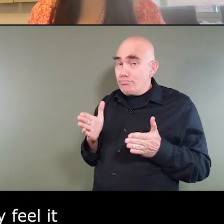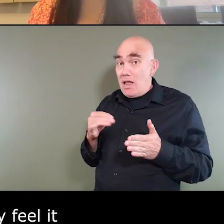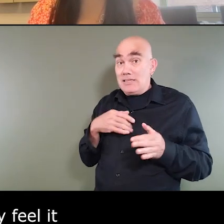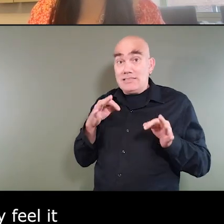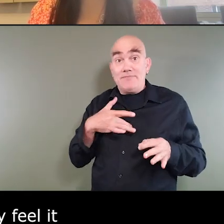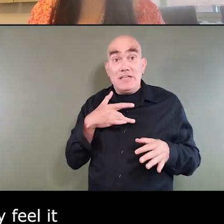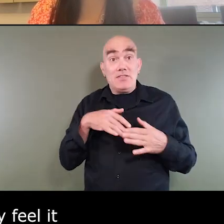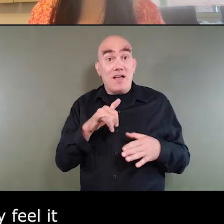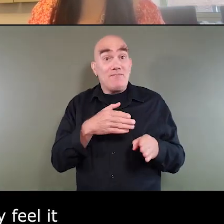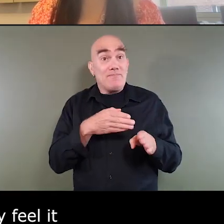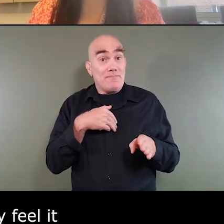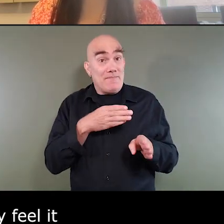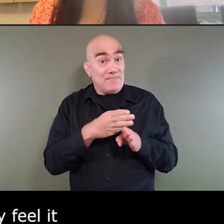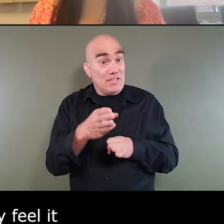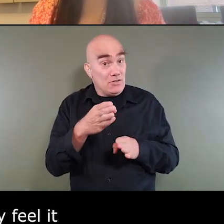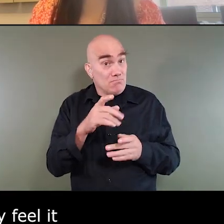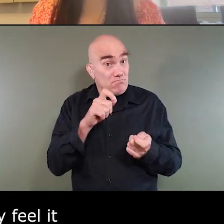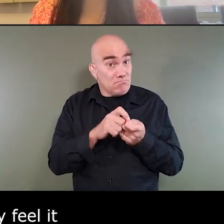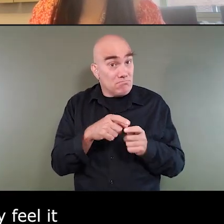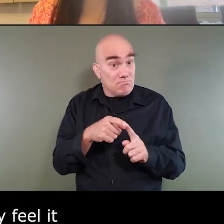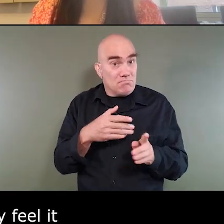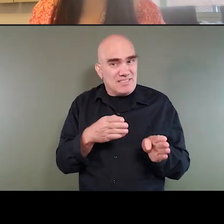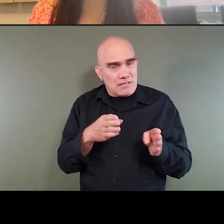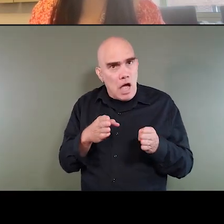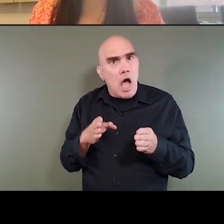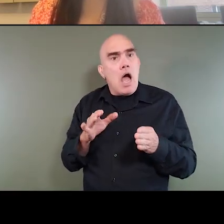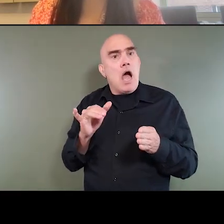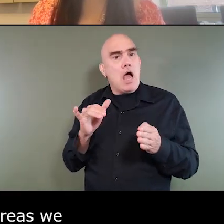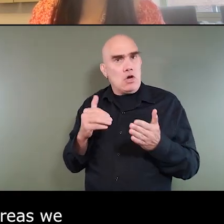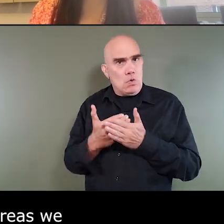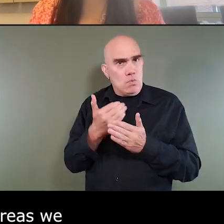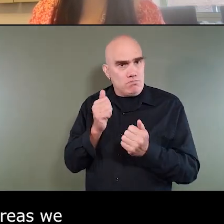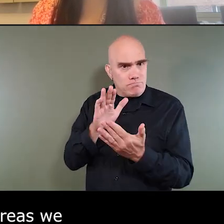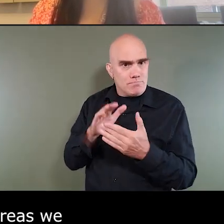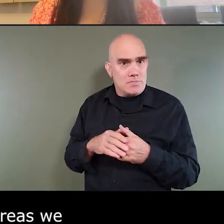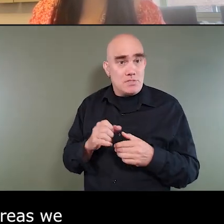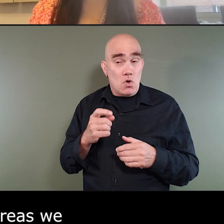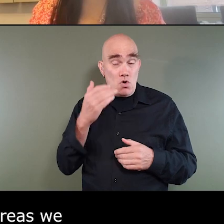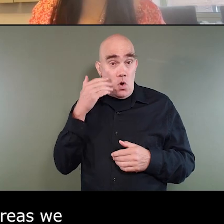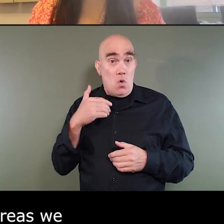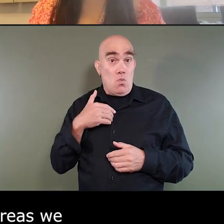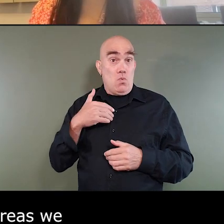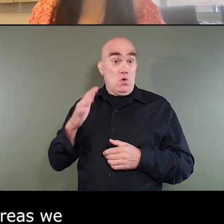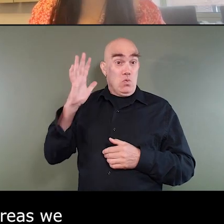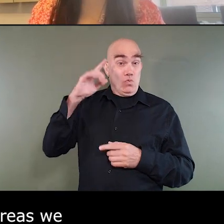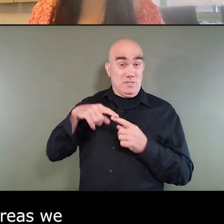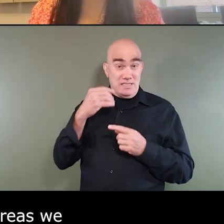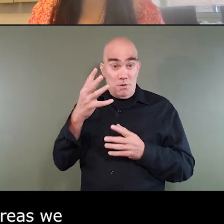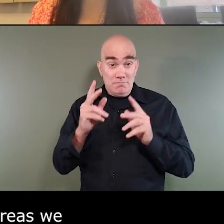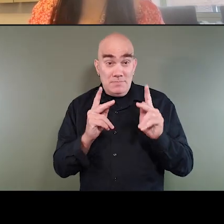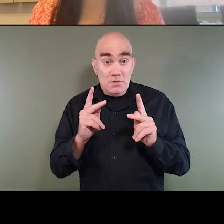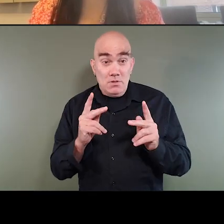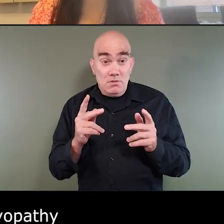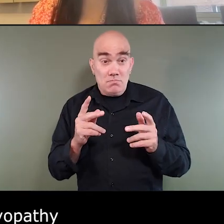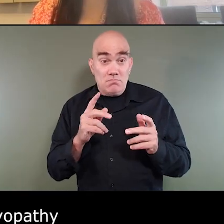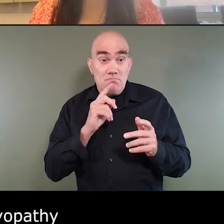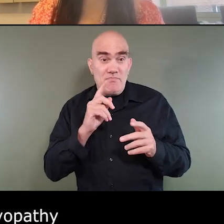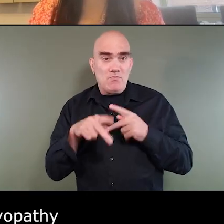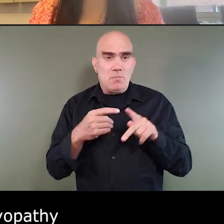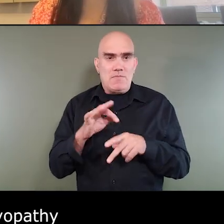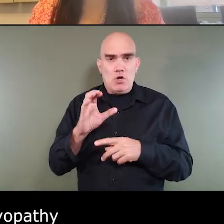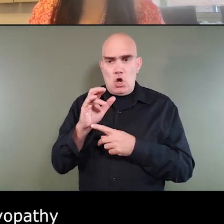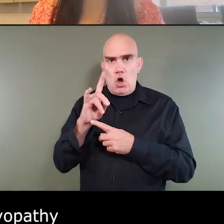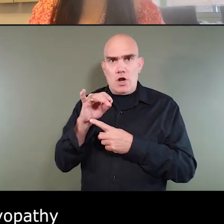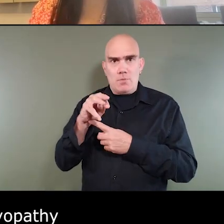definitely feel it in my field in particular. So, whereas we used to tell folks who had a form